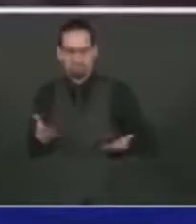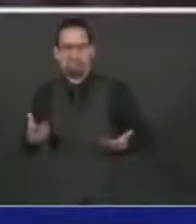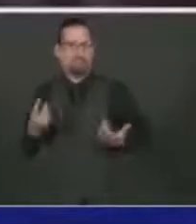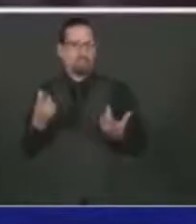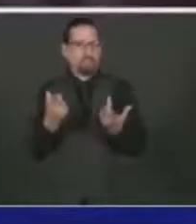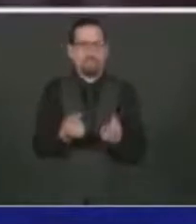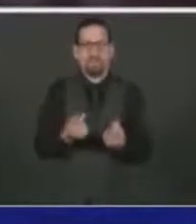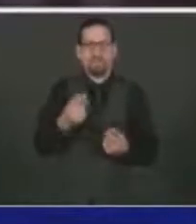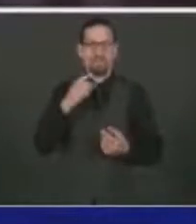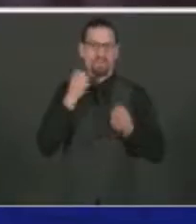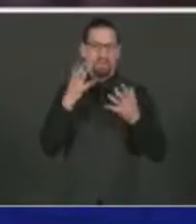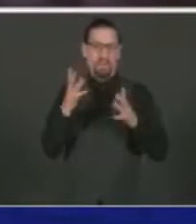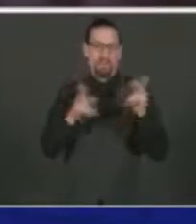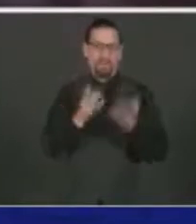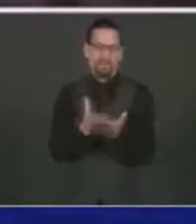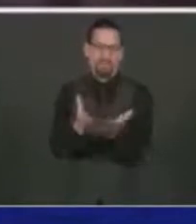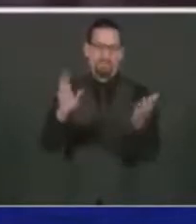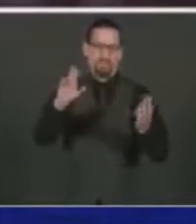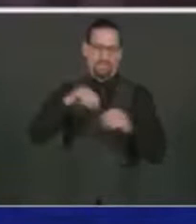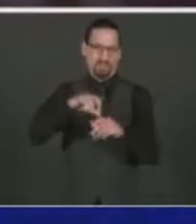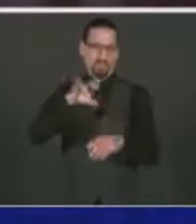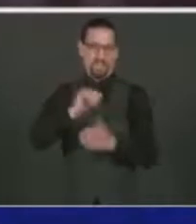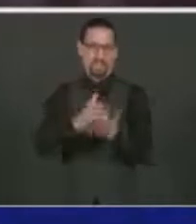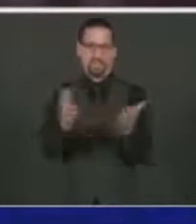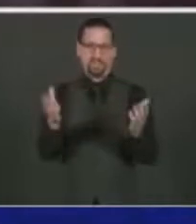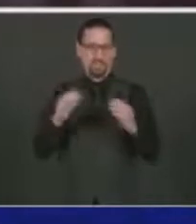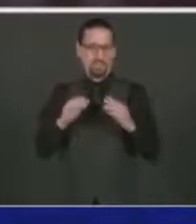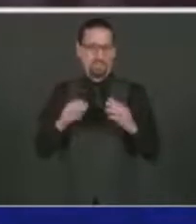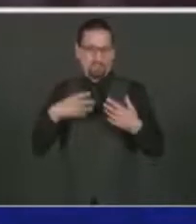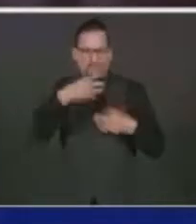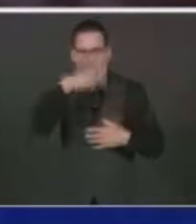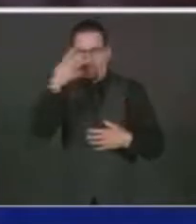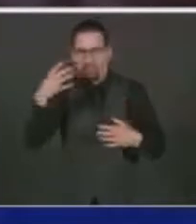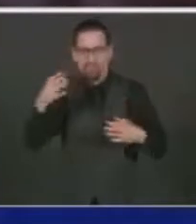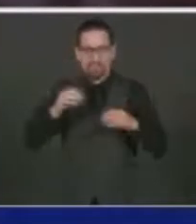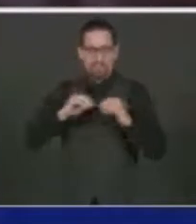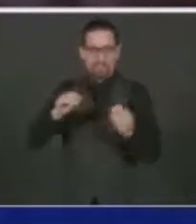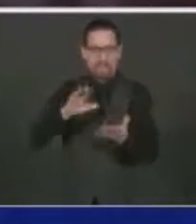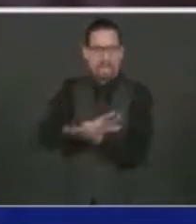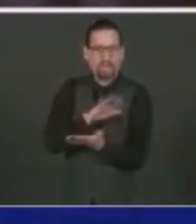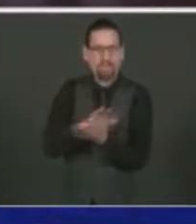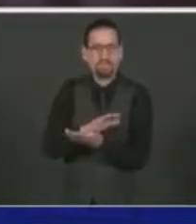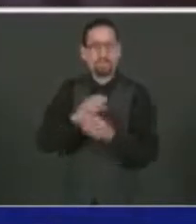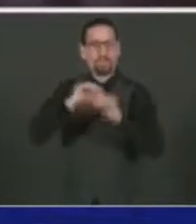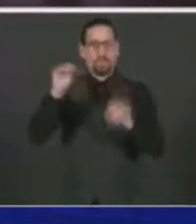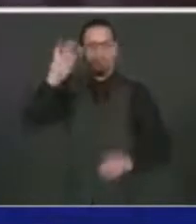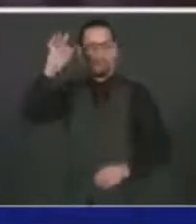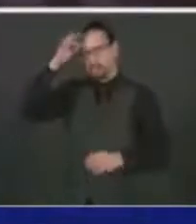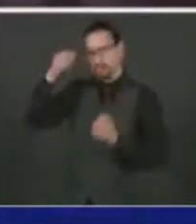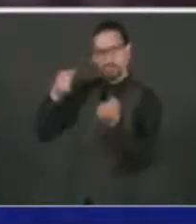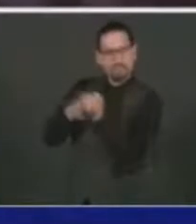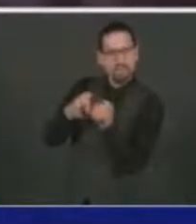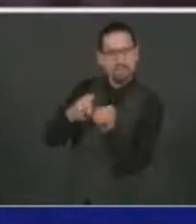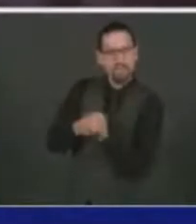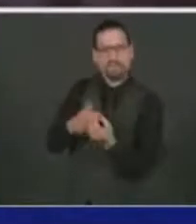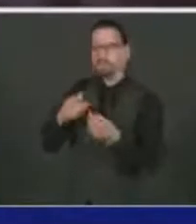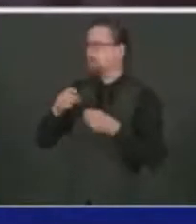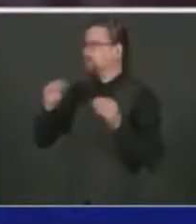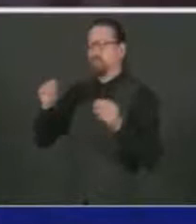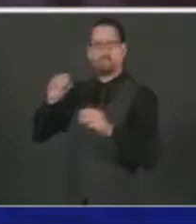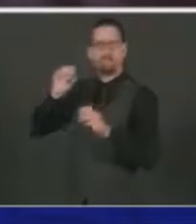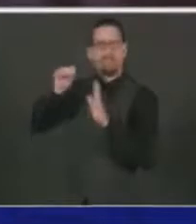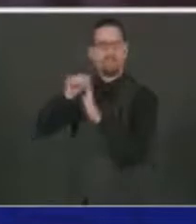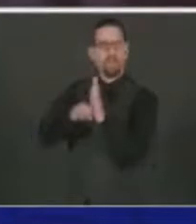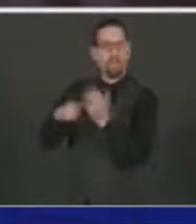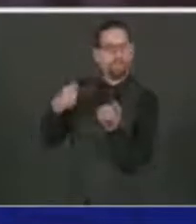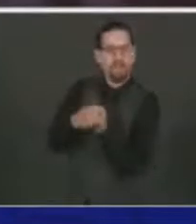right now who have had no access to federal aid and who are literally struggling dollar by dollar to put